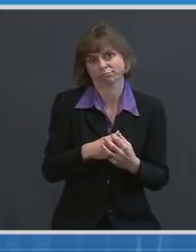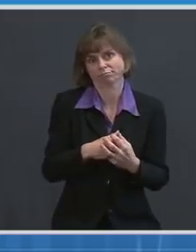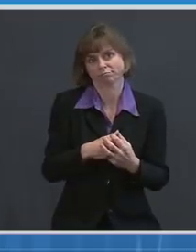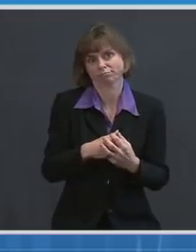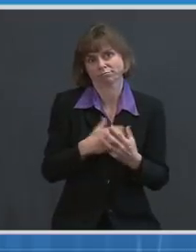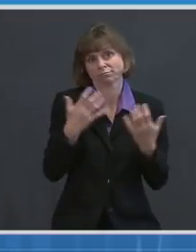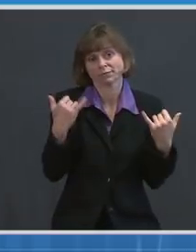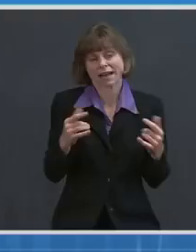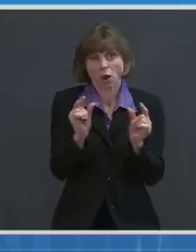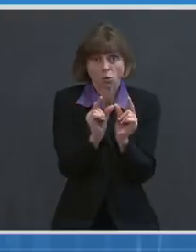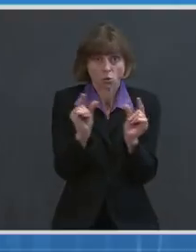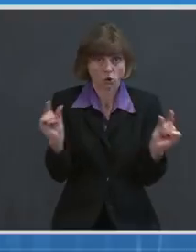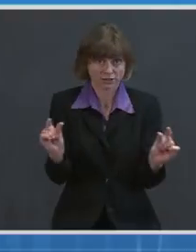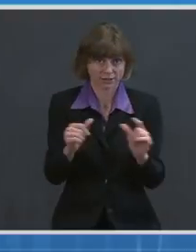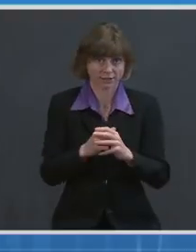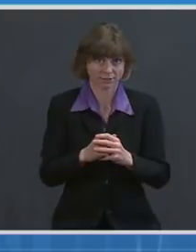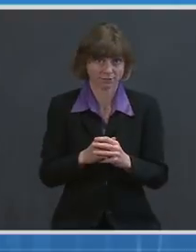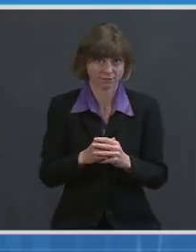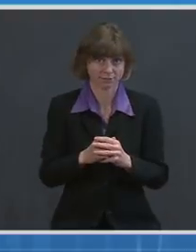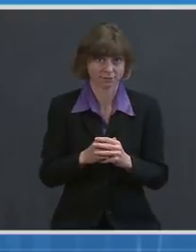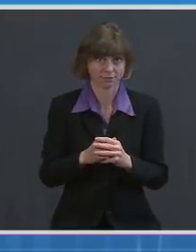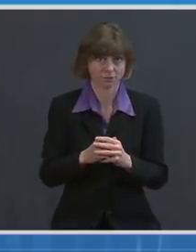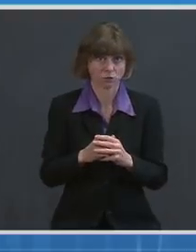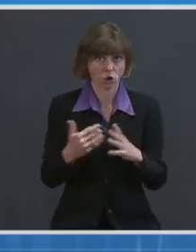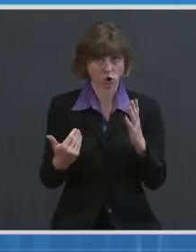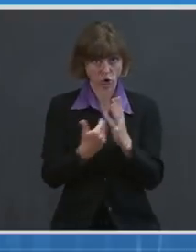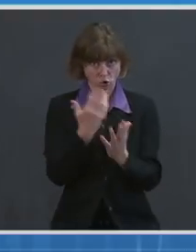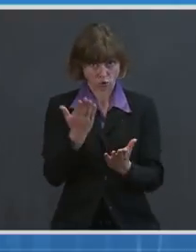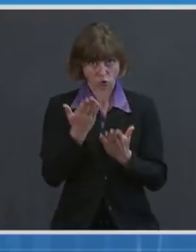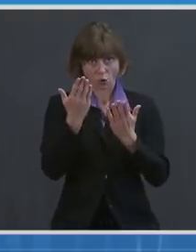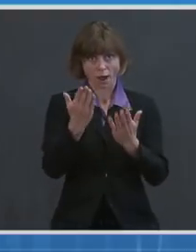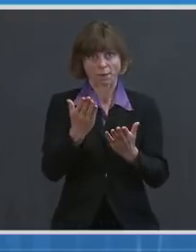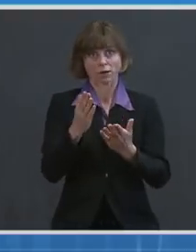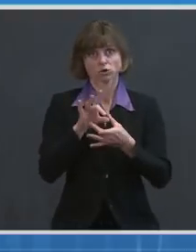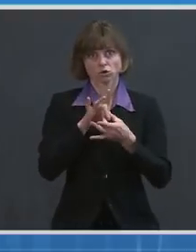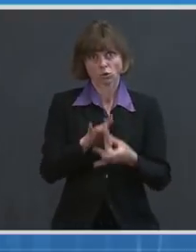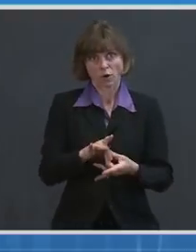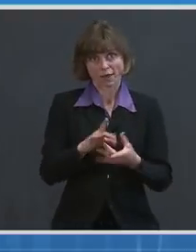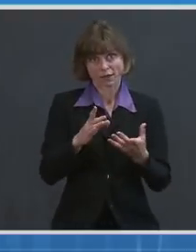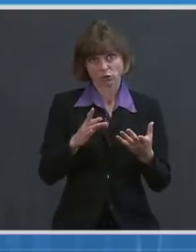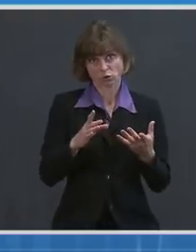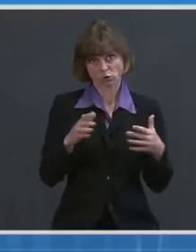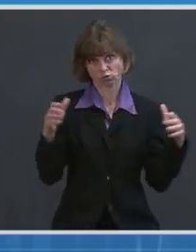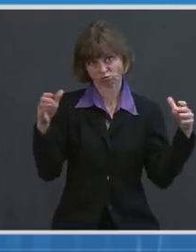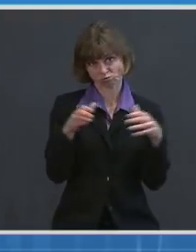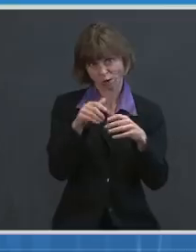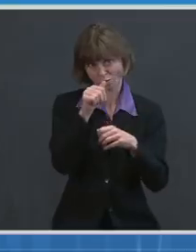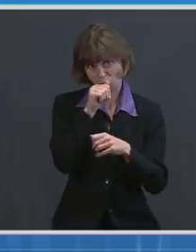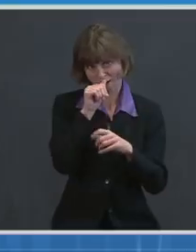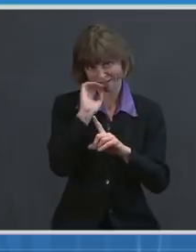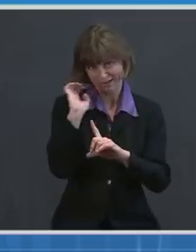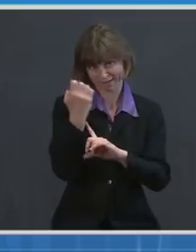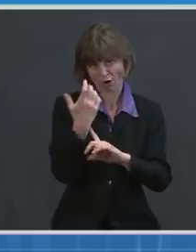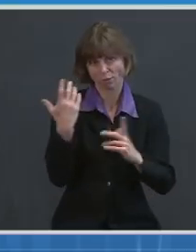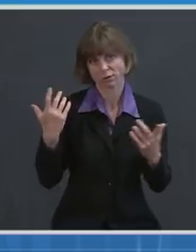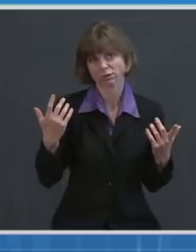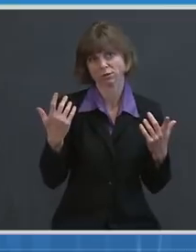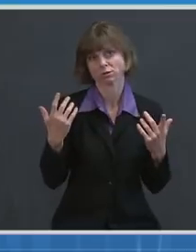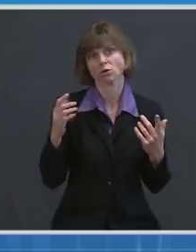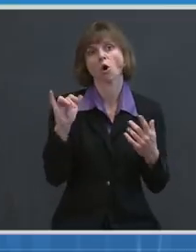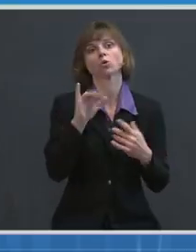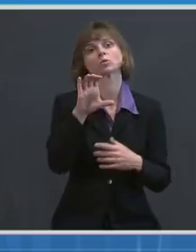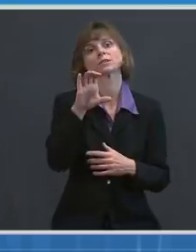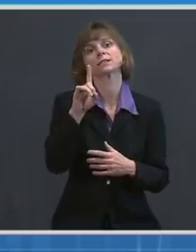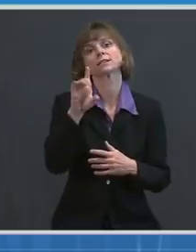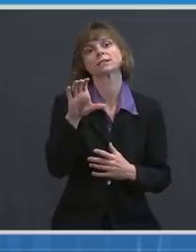visiting. In addition to these new recommendations on visitation in private settings, CDC's new guidance also recommends